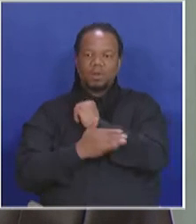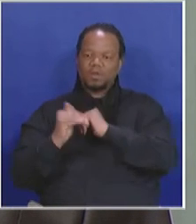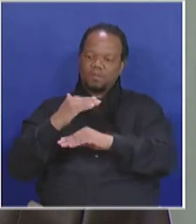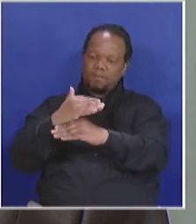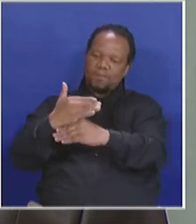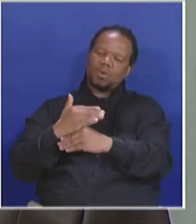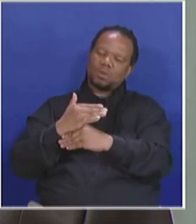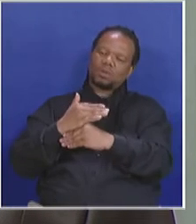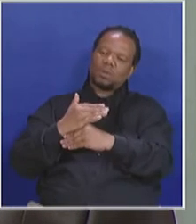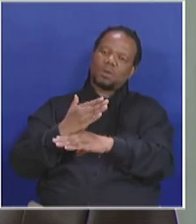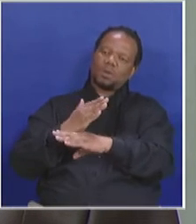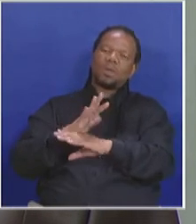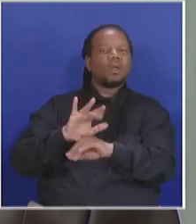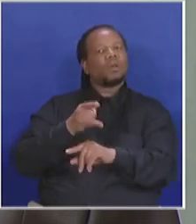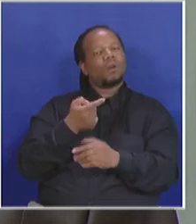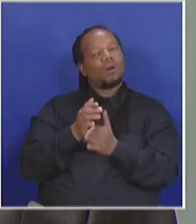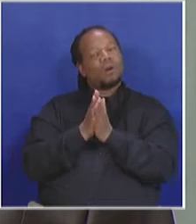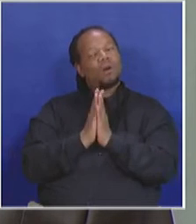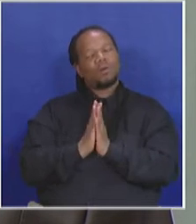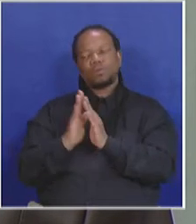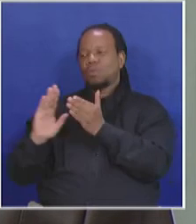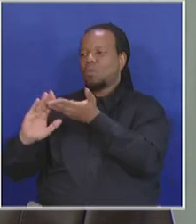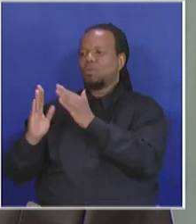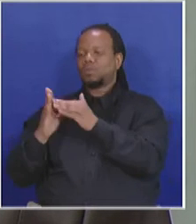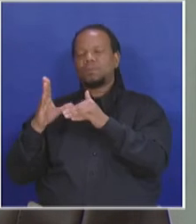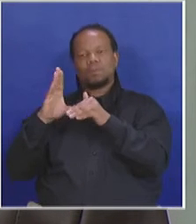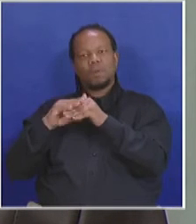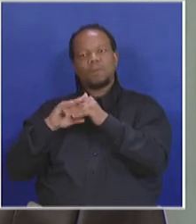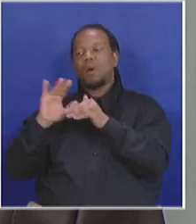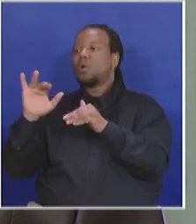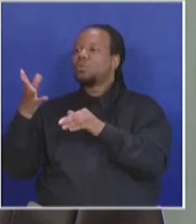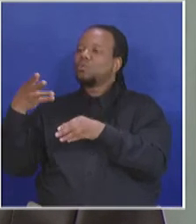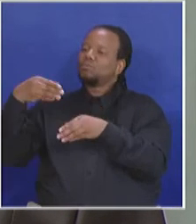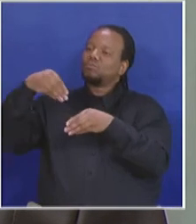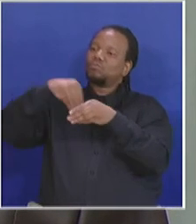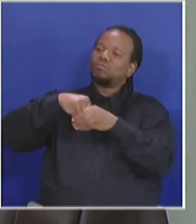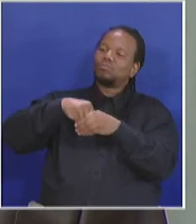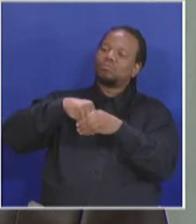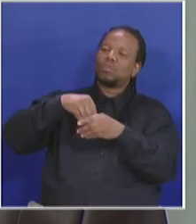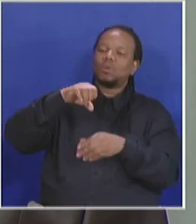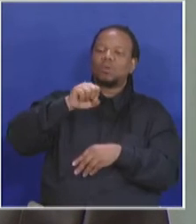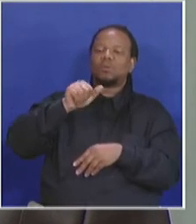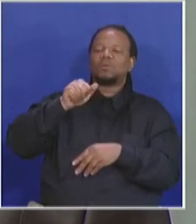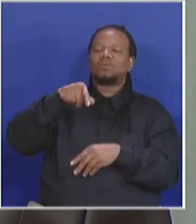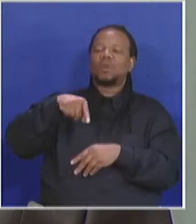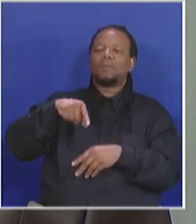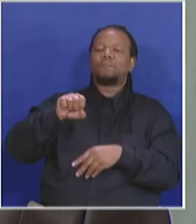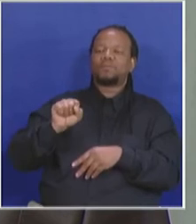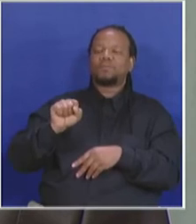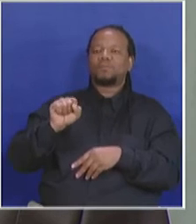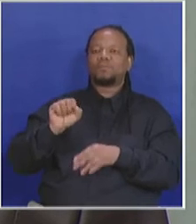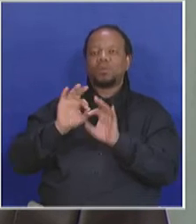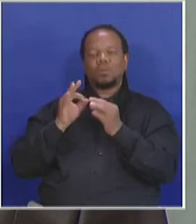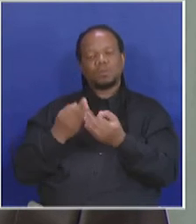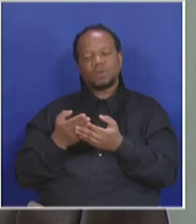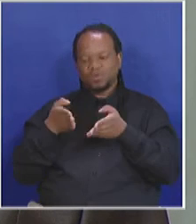therefore encourage all community members to actively participate in policing structures such as CPF, street committees,